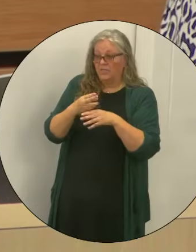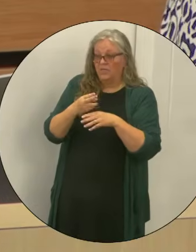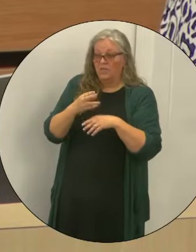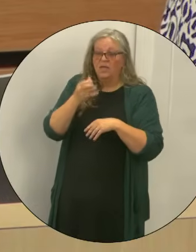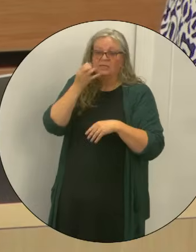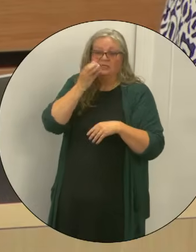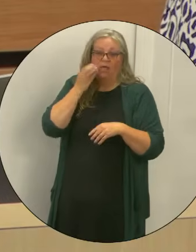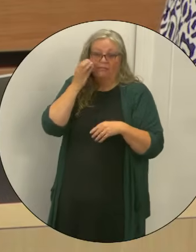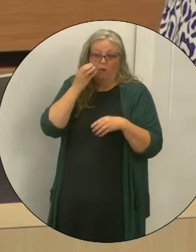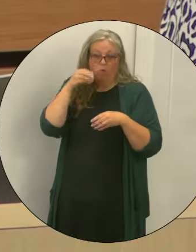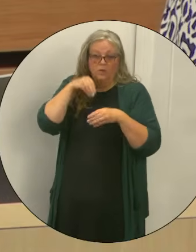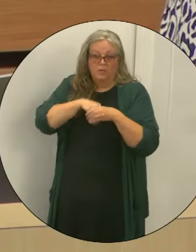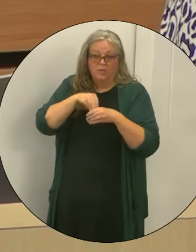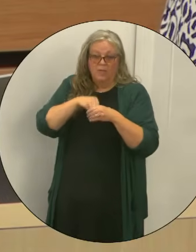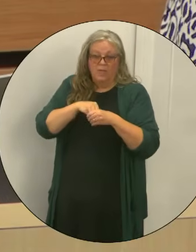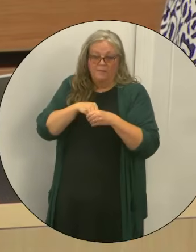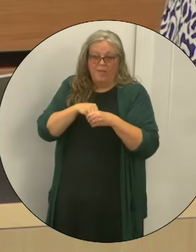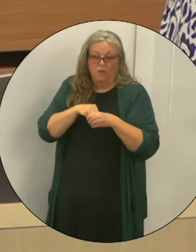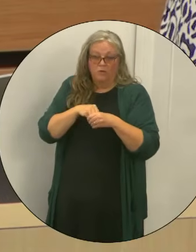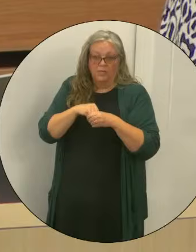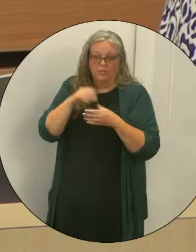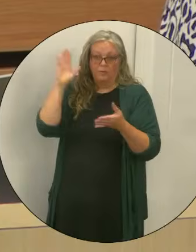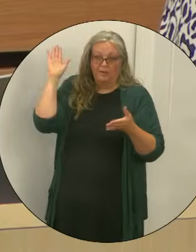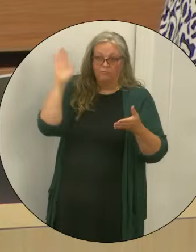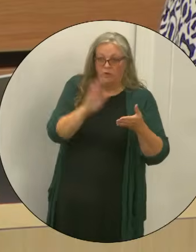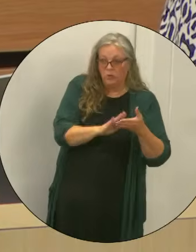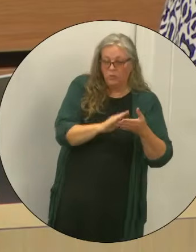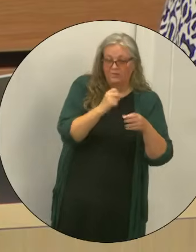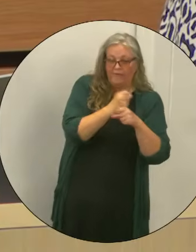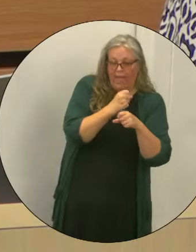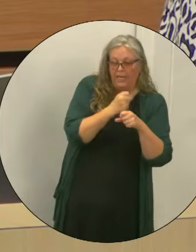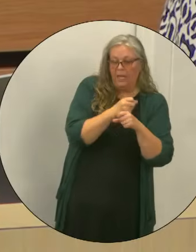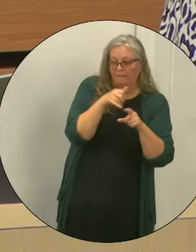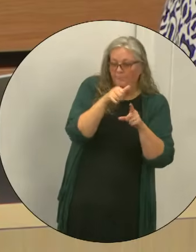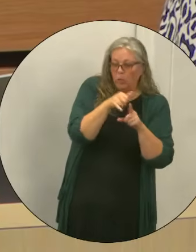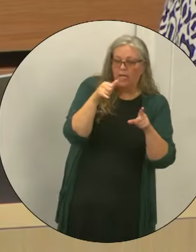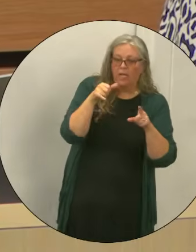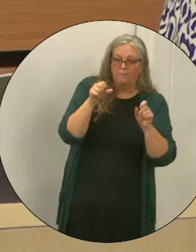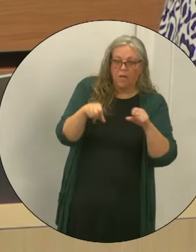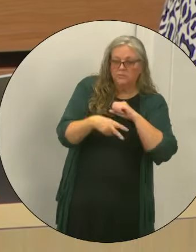decrease of, fighting, bullying, and possible theft?